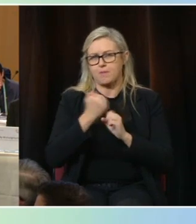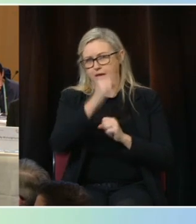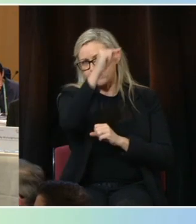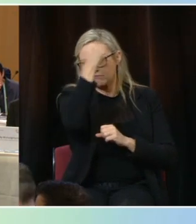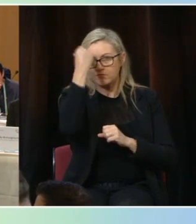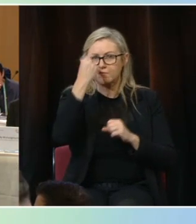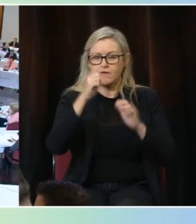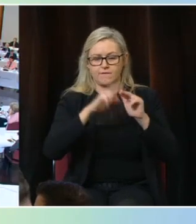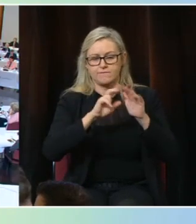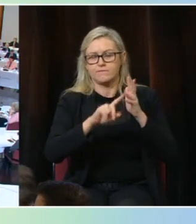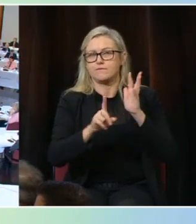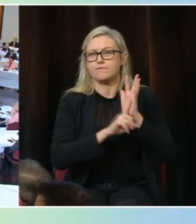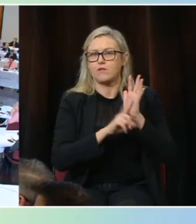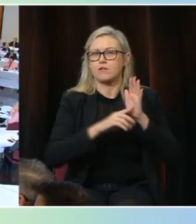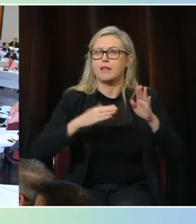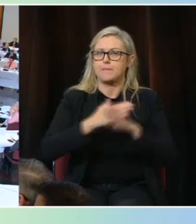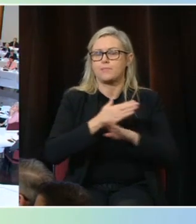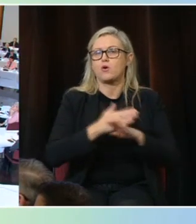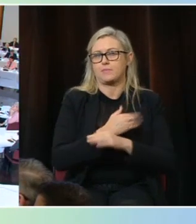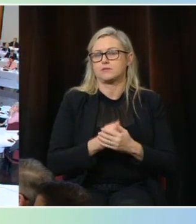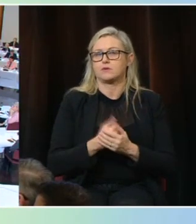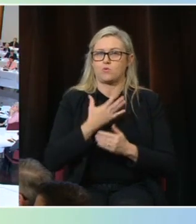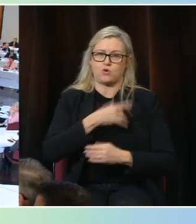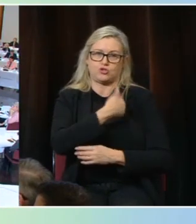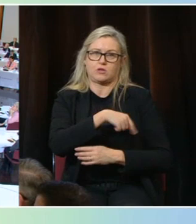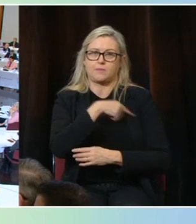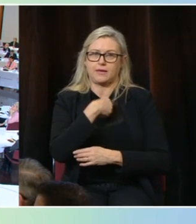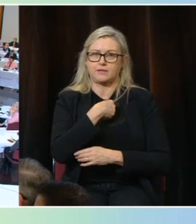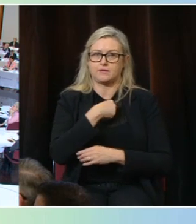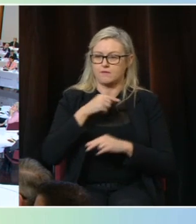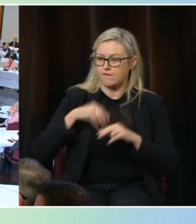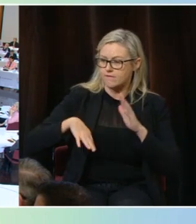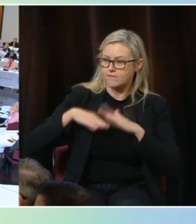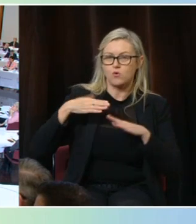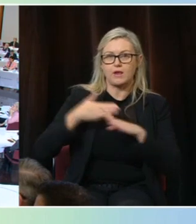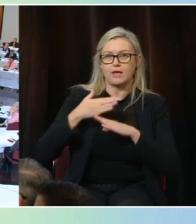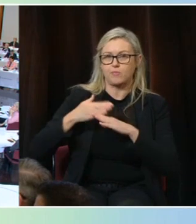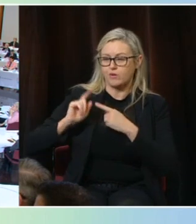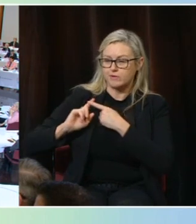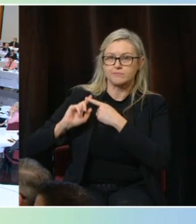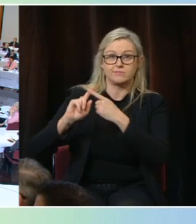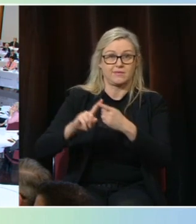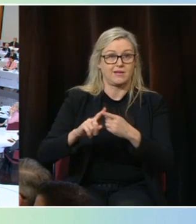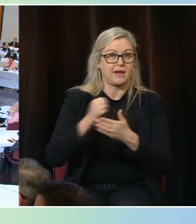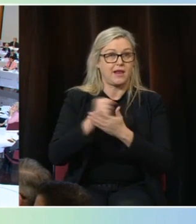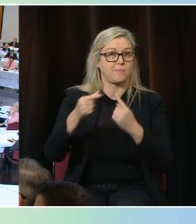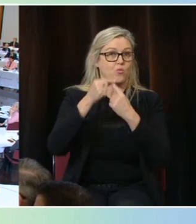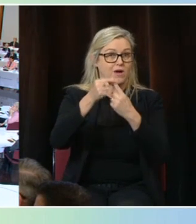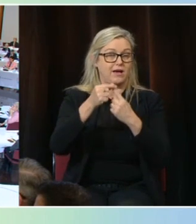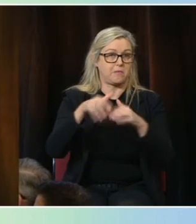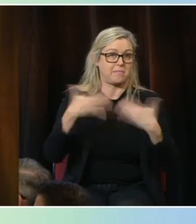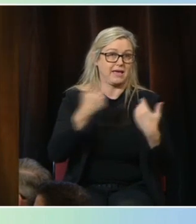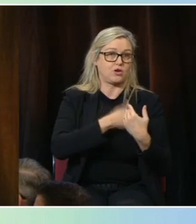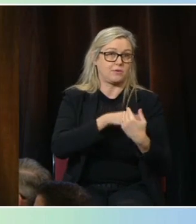load star a commitment to strive to maintain full employment is probably the single biggest commitment we could make to deliver better